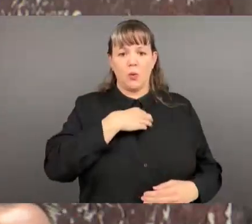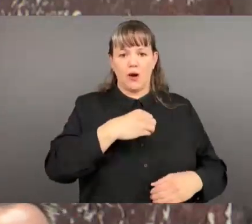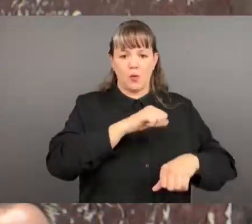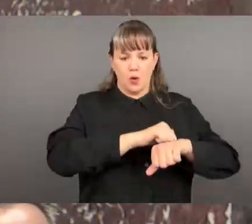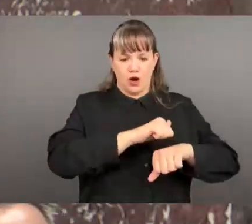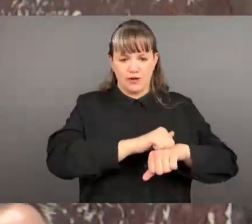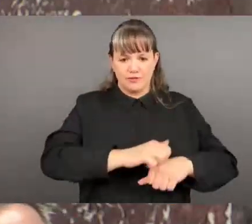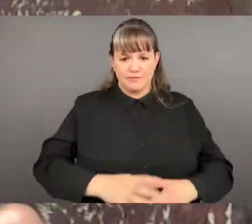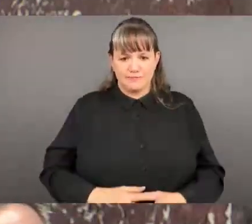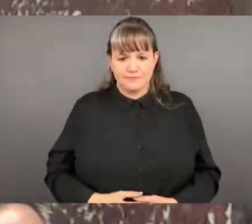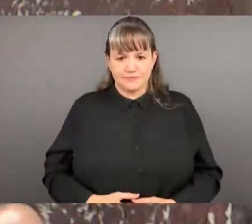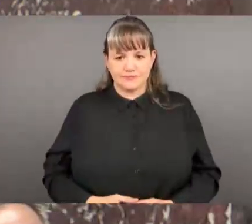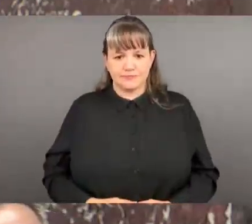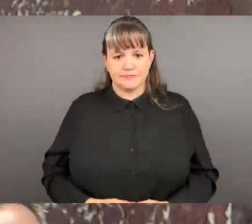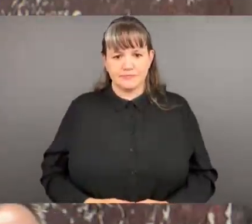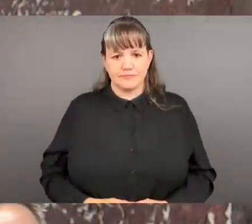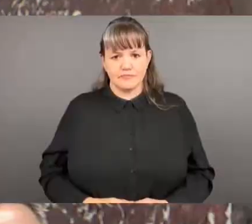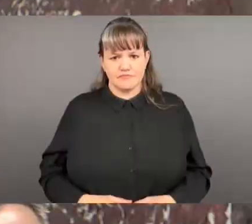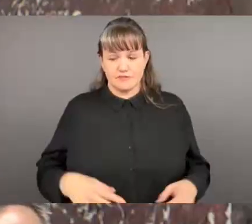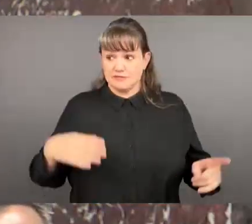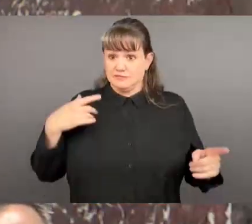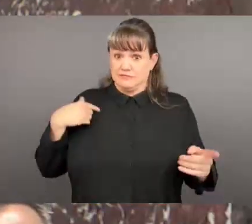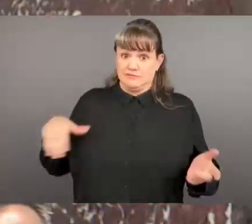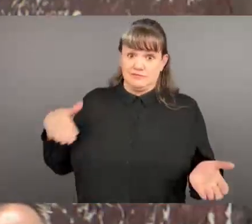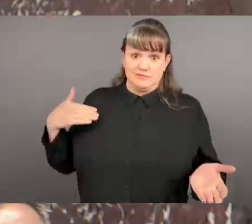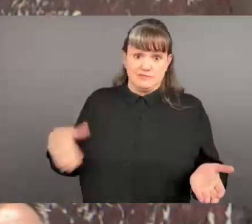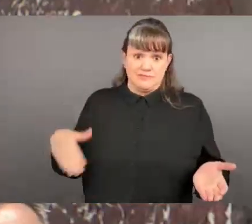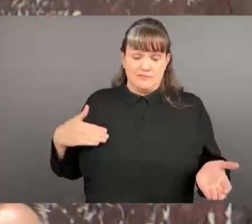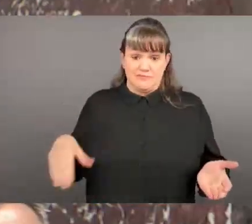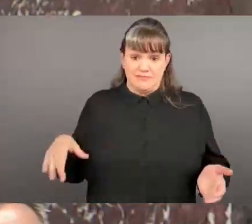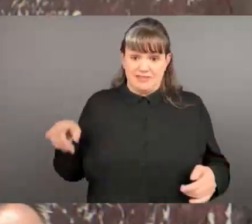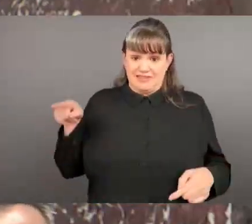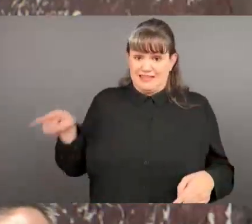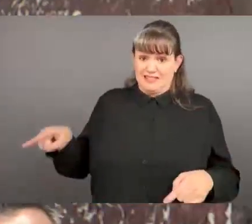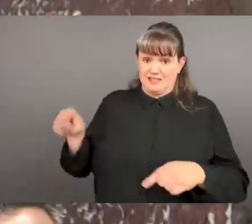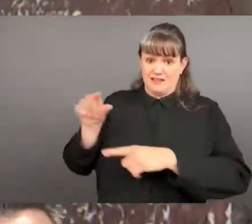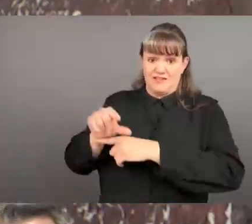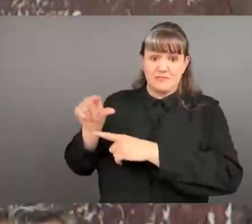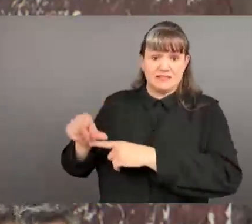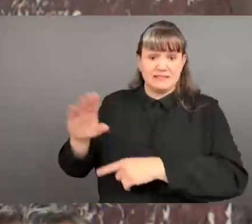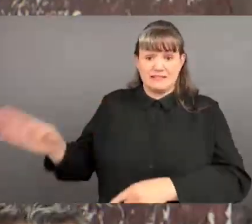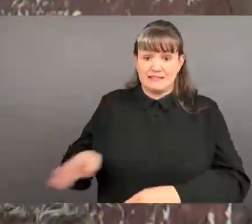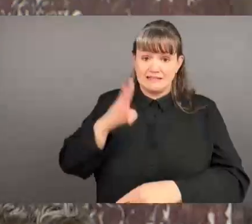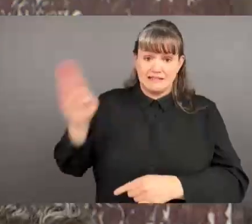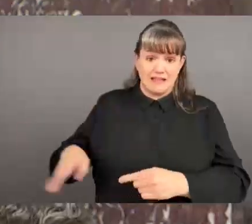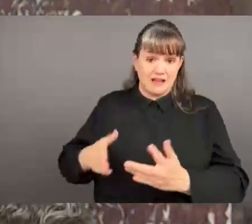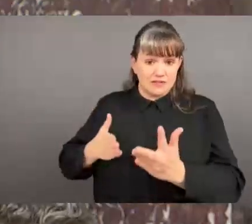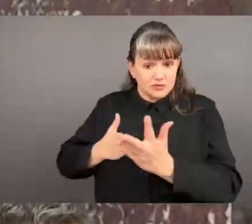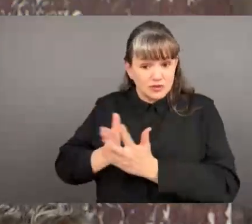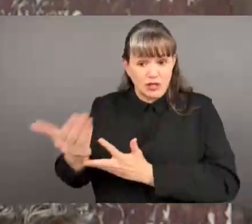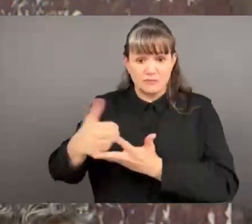suit, but today it is clearly on full, absolute display.